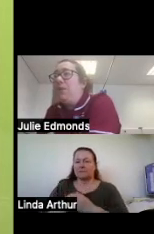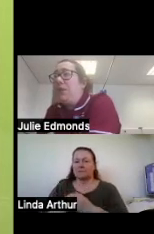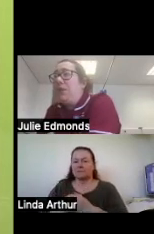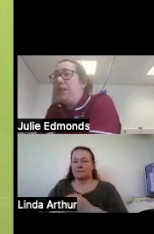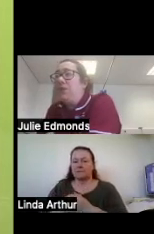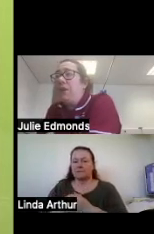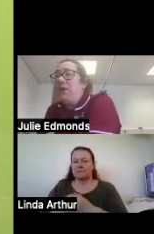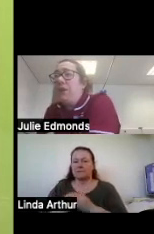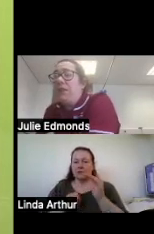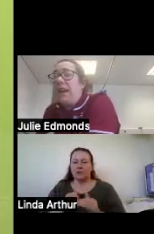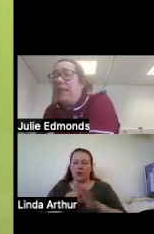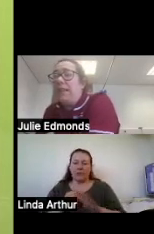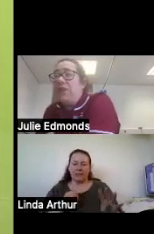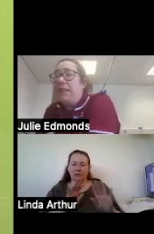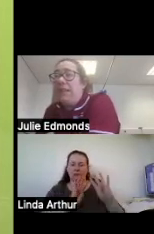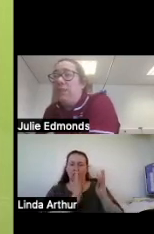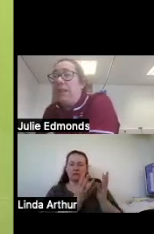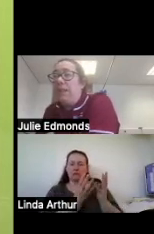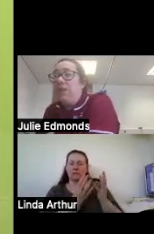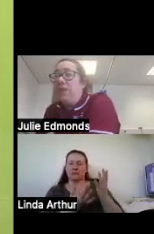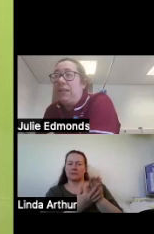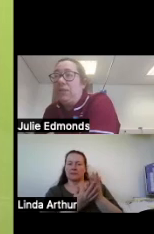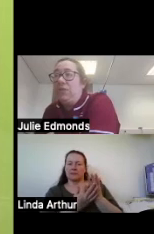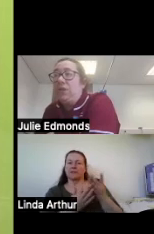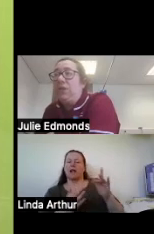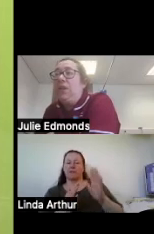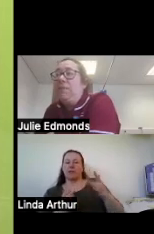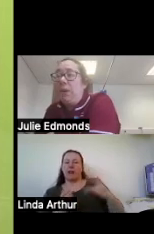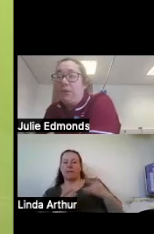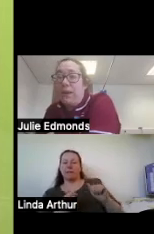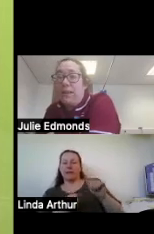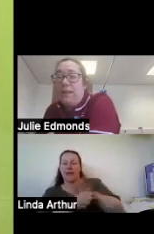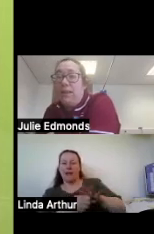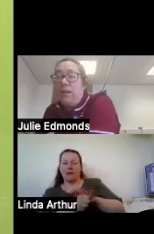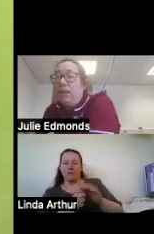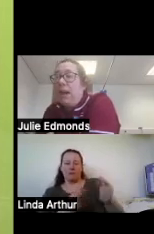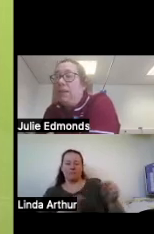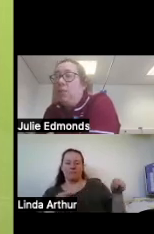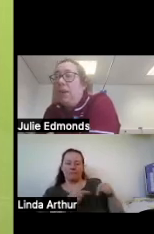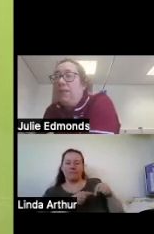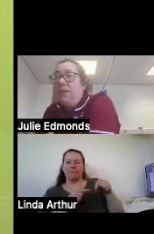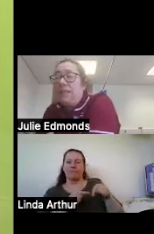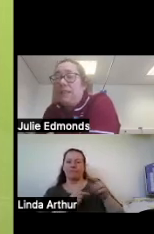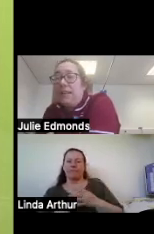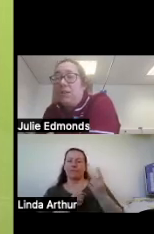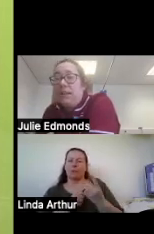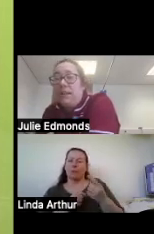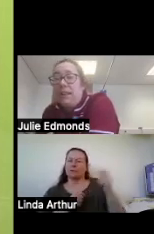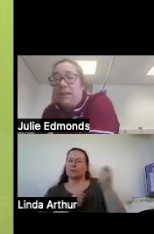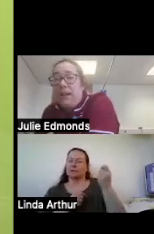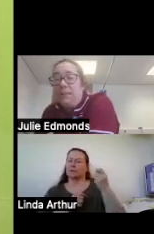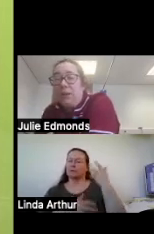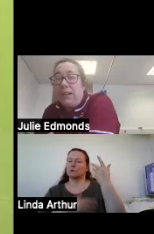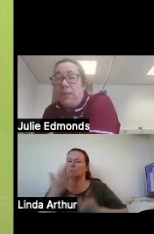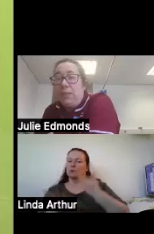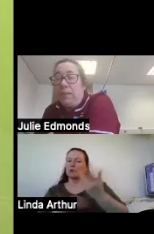For the Southeastern Trust access, you need to live within the Southeastern Trust boundaries. One of the success stories that